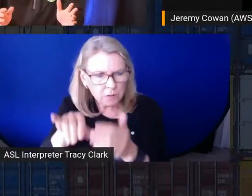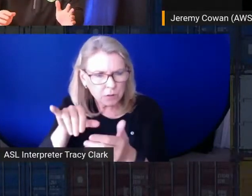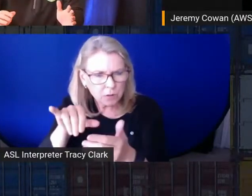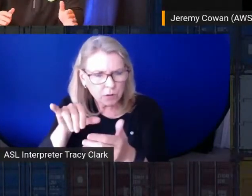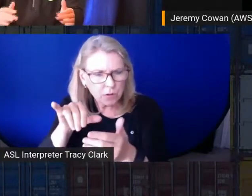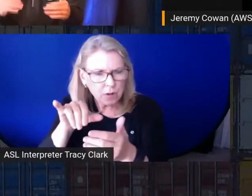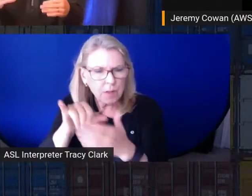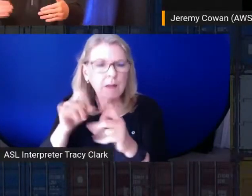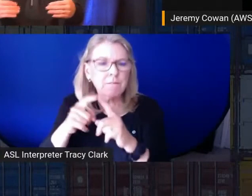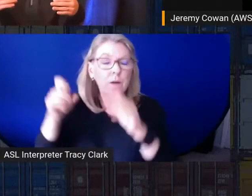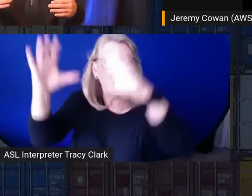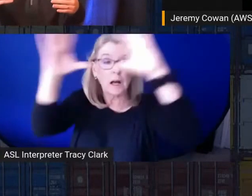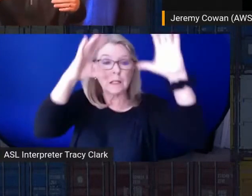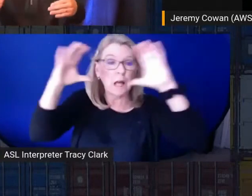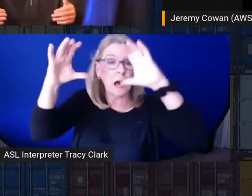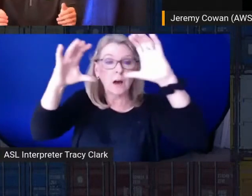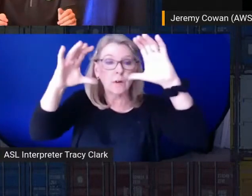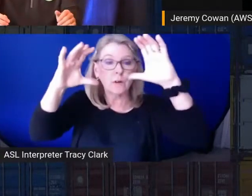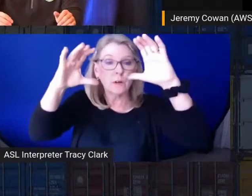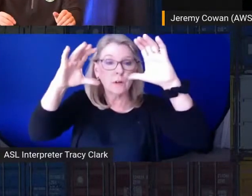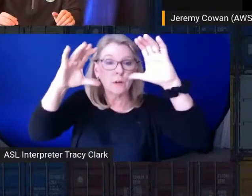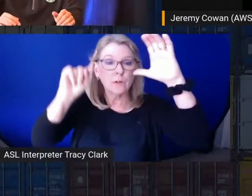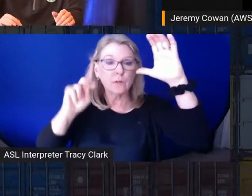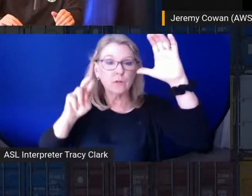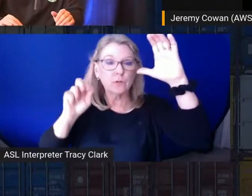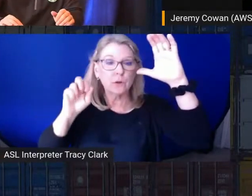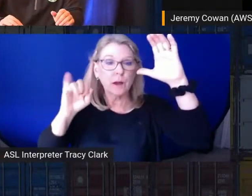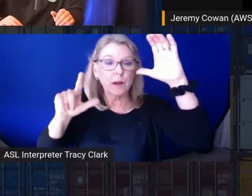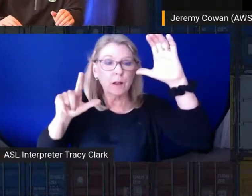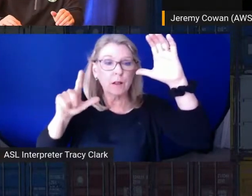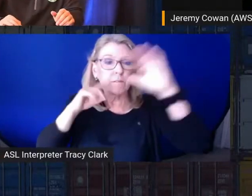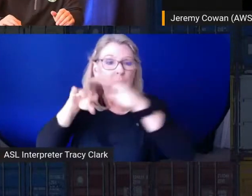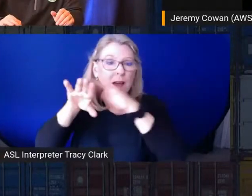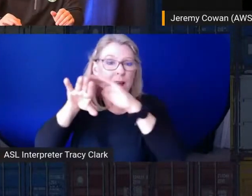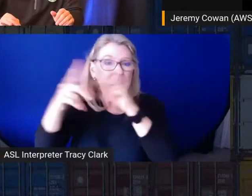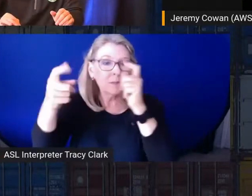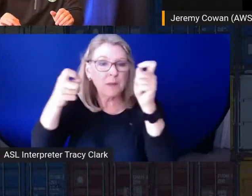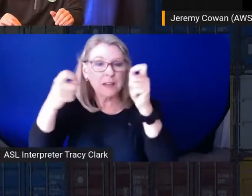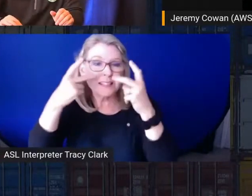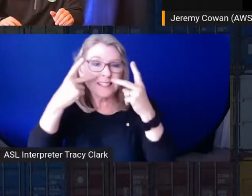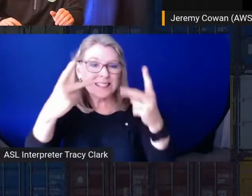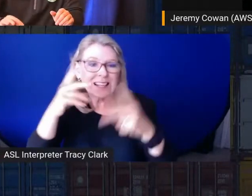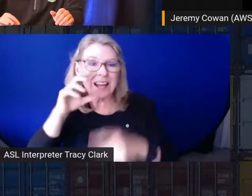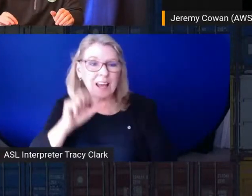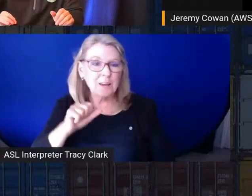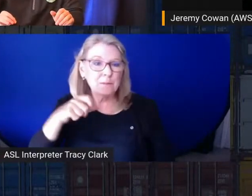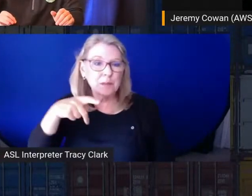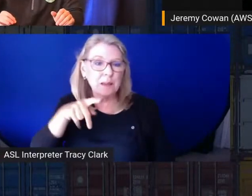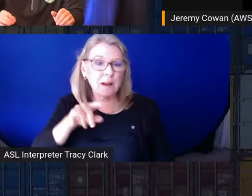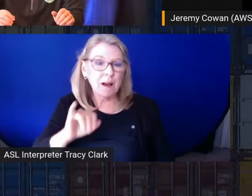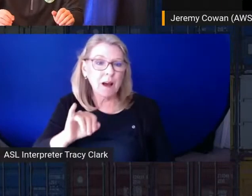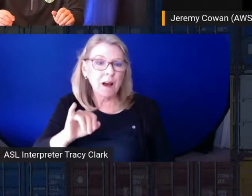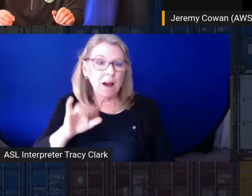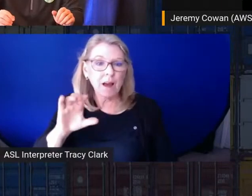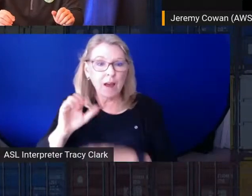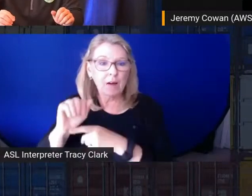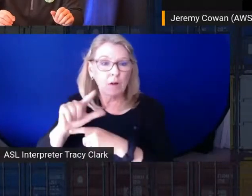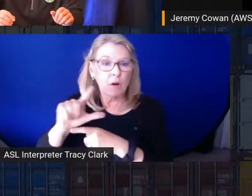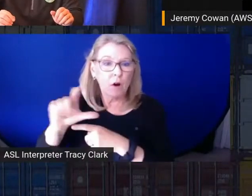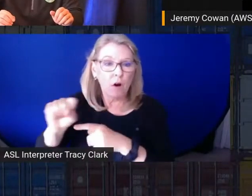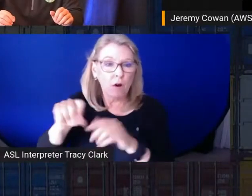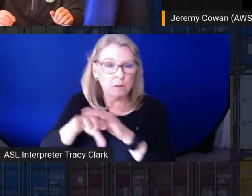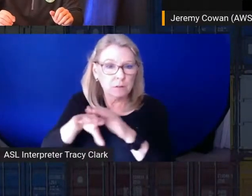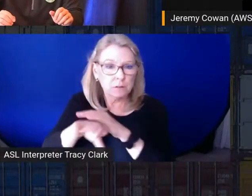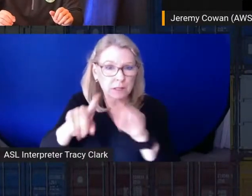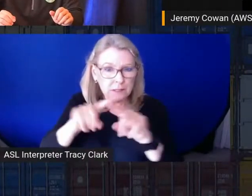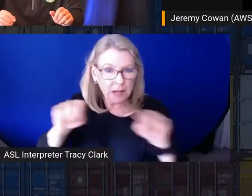CloudTrail and for access management, actually seeing API calls and that sort of stuff. Yeah, and I know that we have had conversations about how we can make